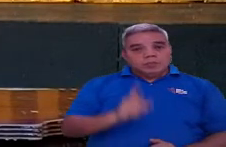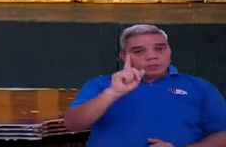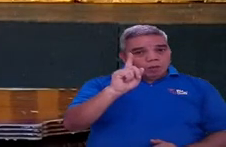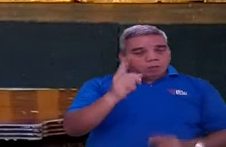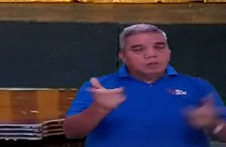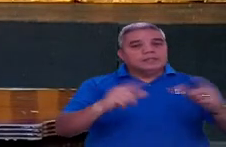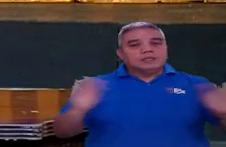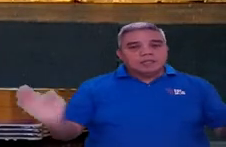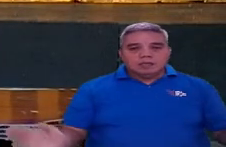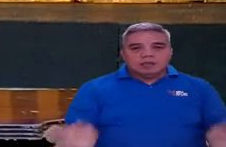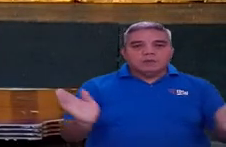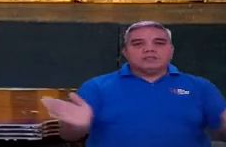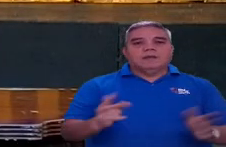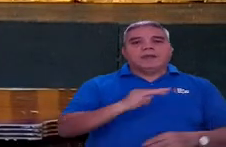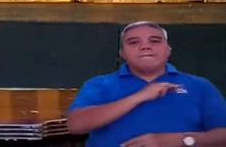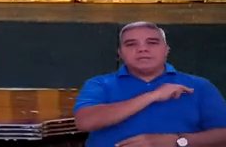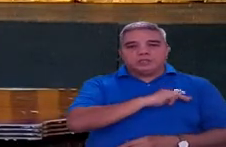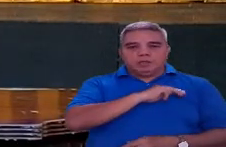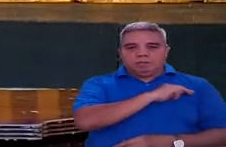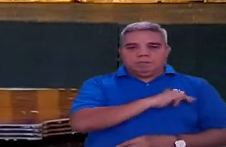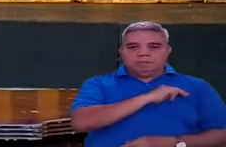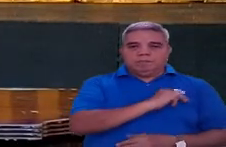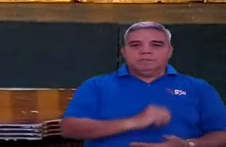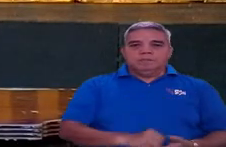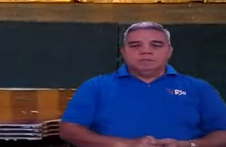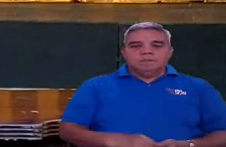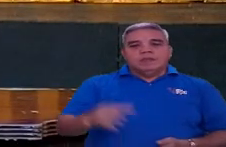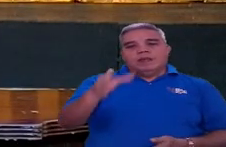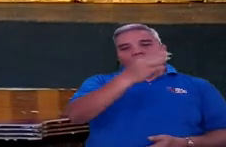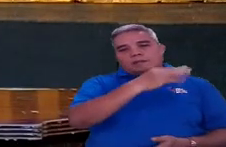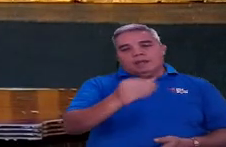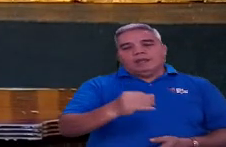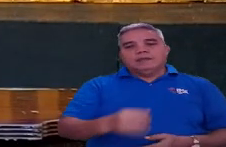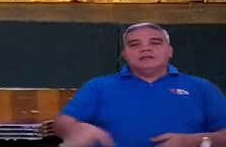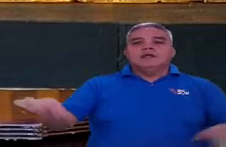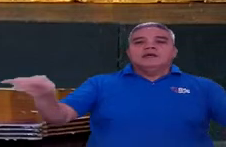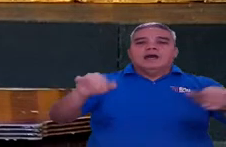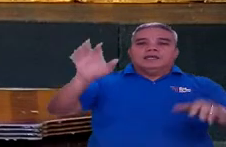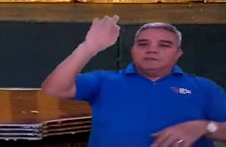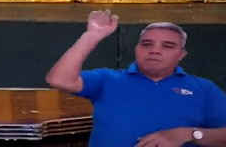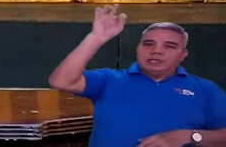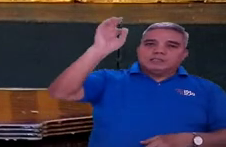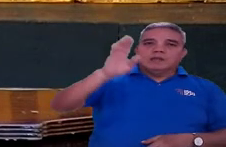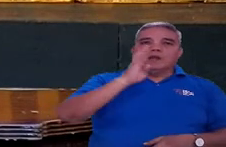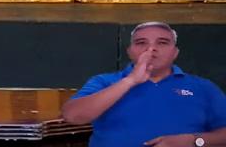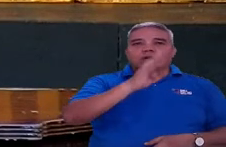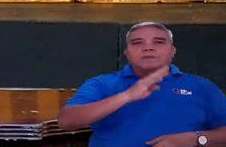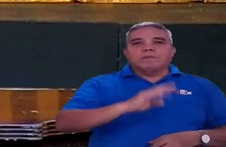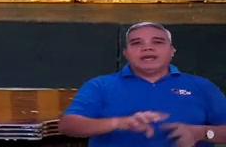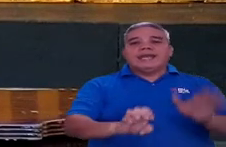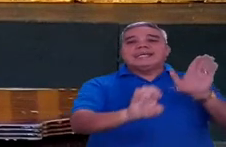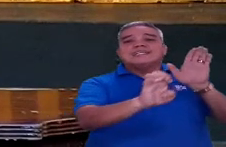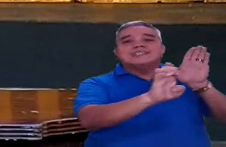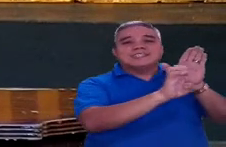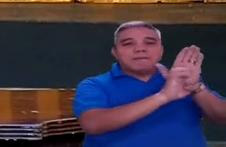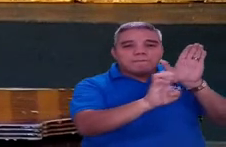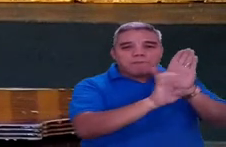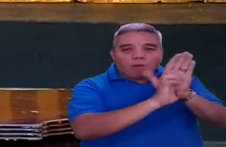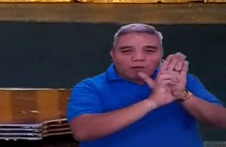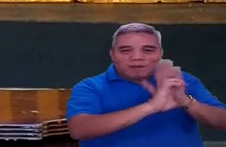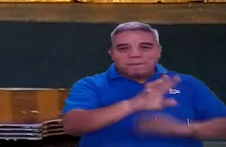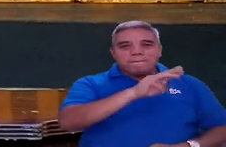So let us encourage them in mission. And then as pastors, we must be an example of